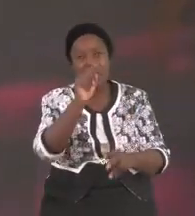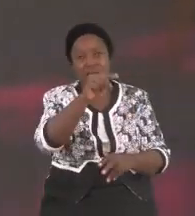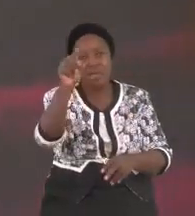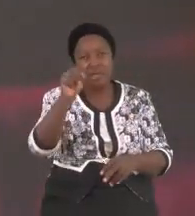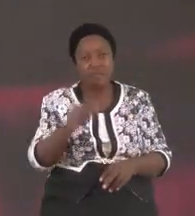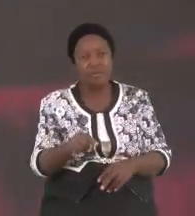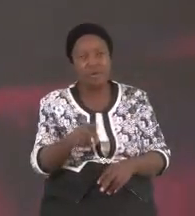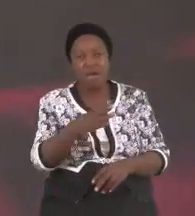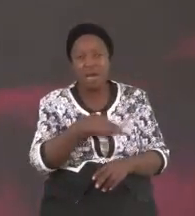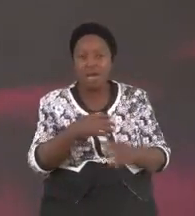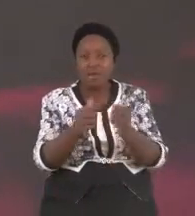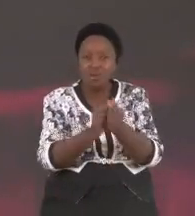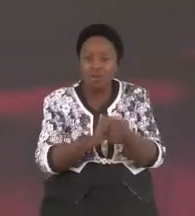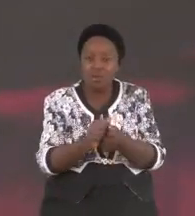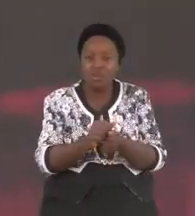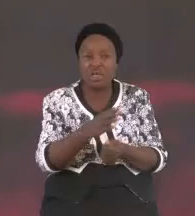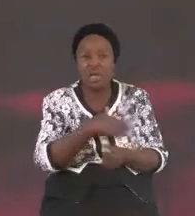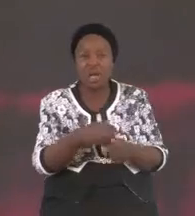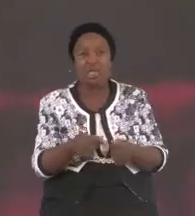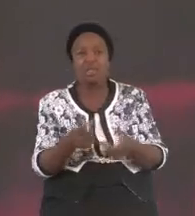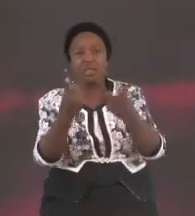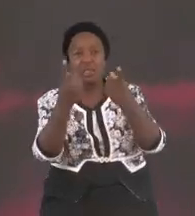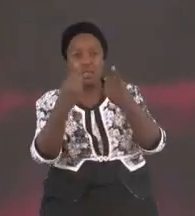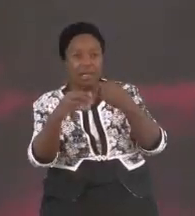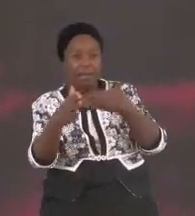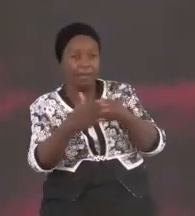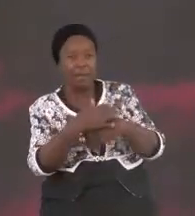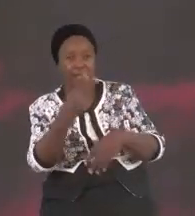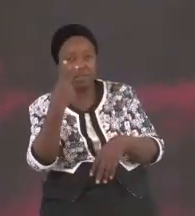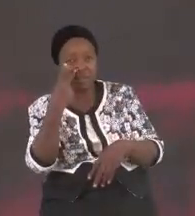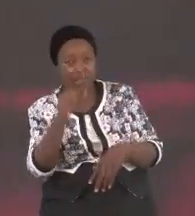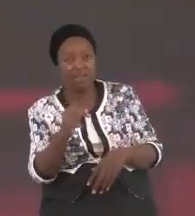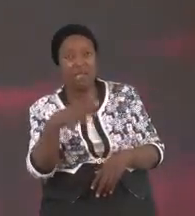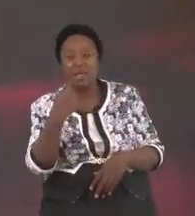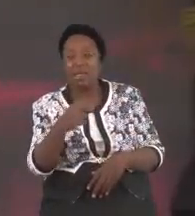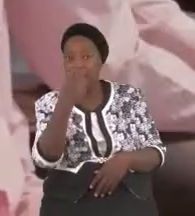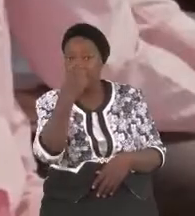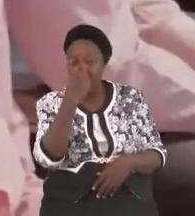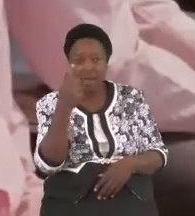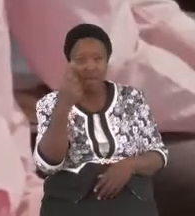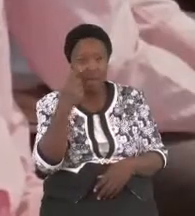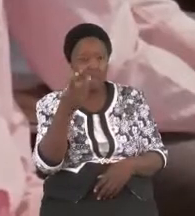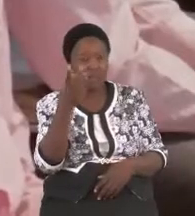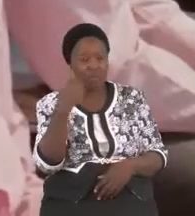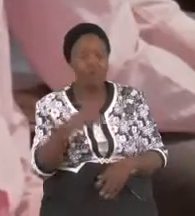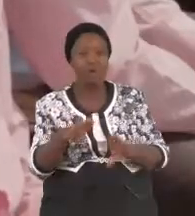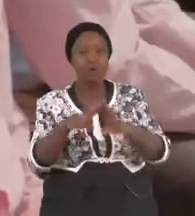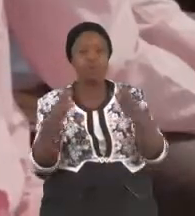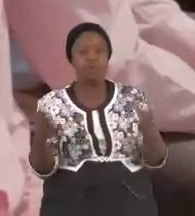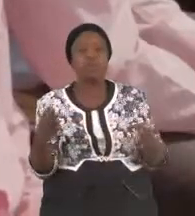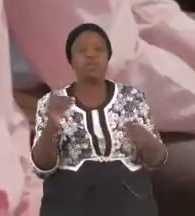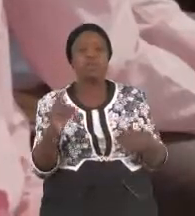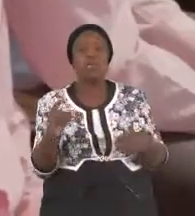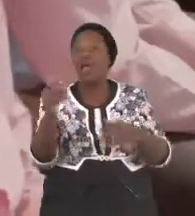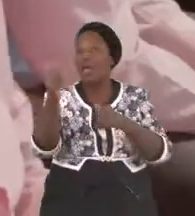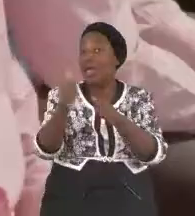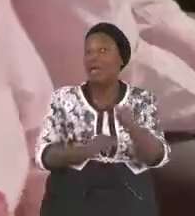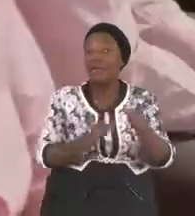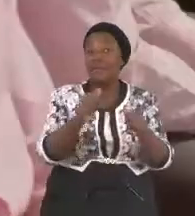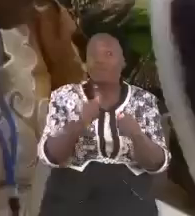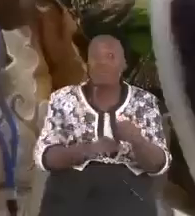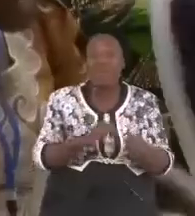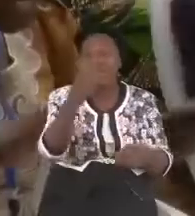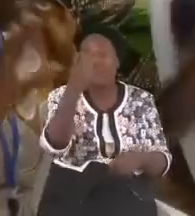and came seeing. The blind eyes were opened. Every blind eye here will